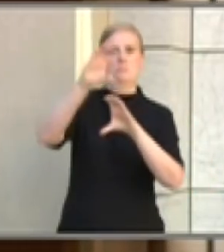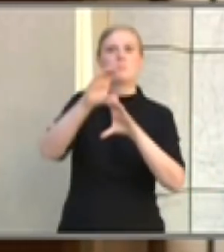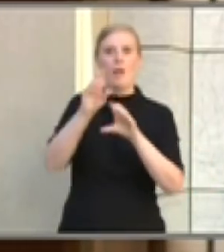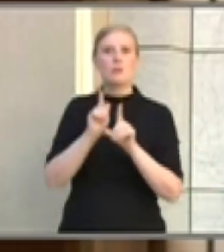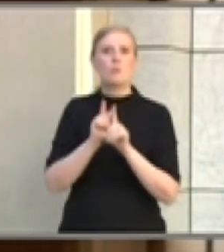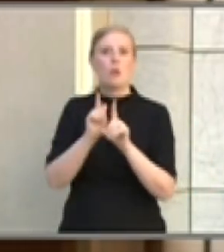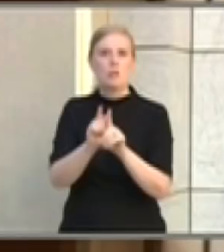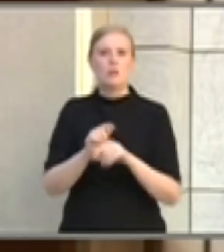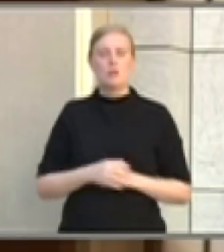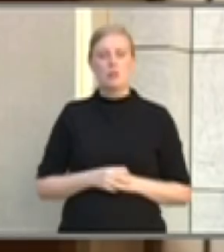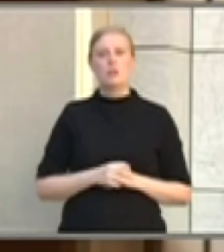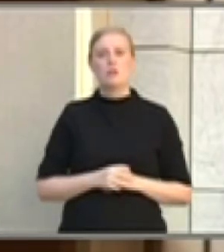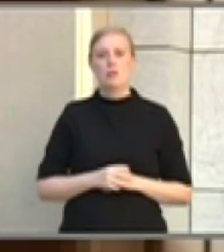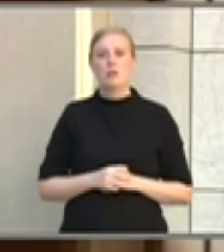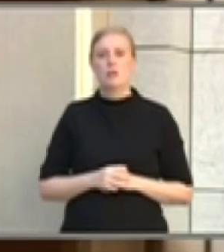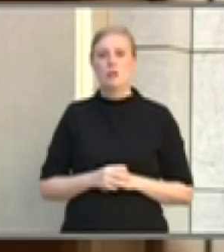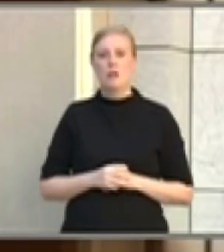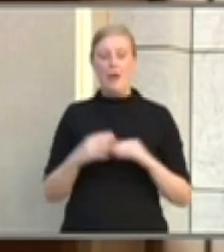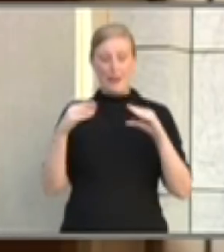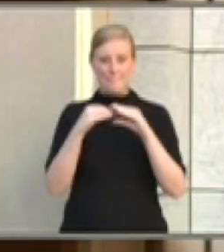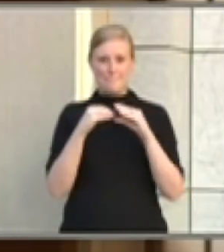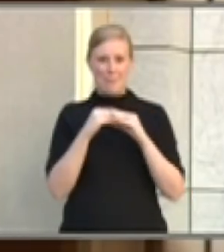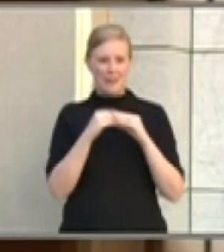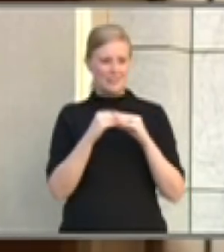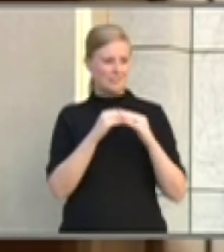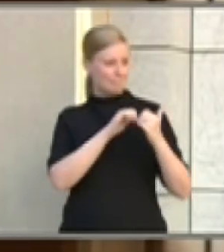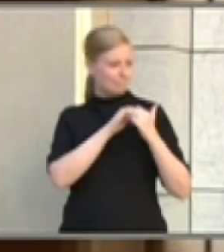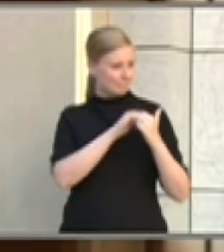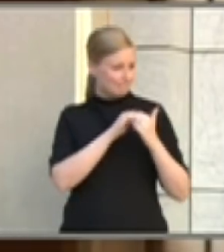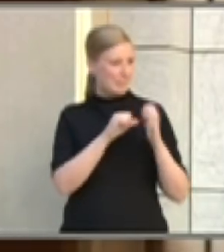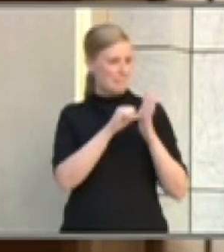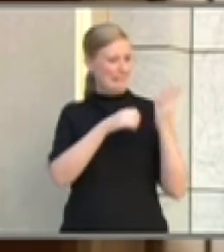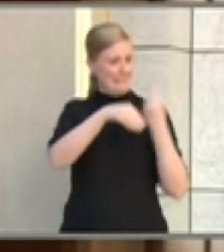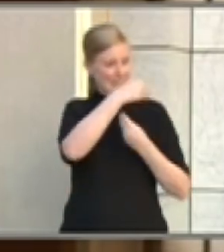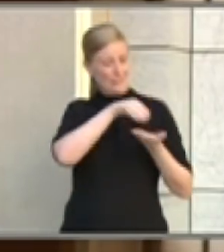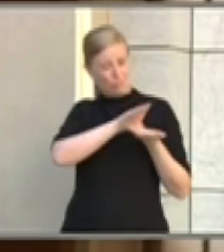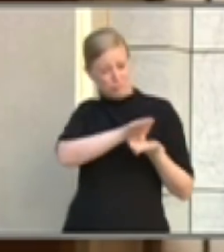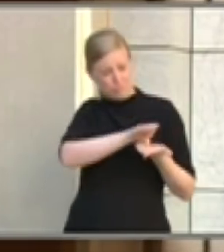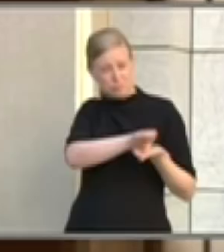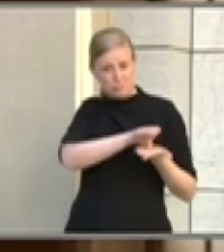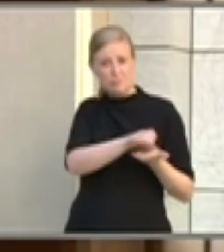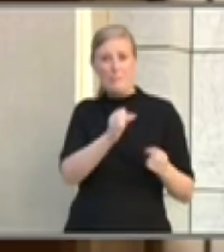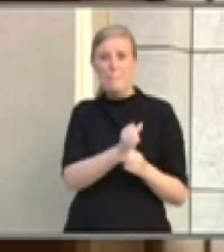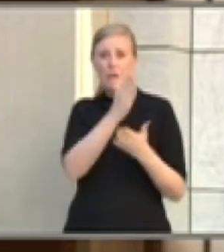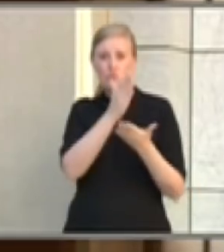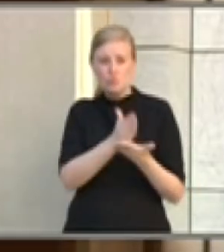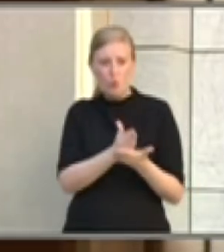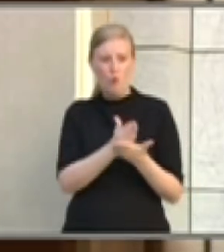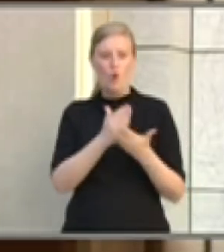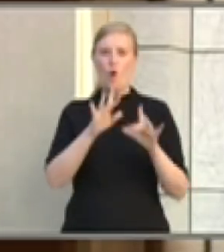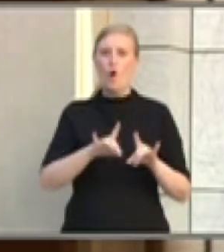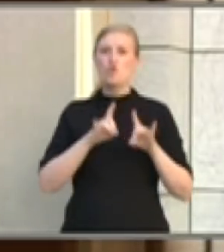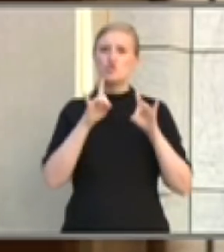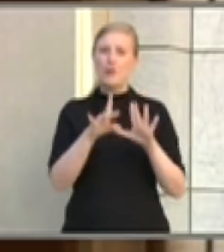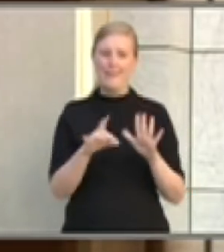put together $105 billion into our financial markets to keep our credit lines open and to support